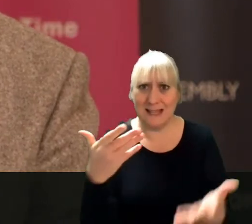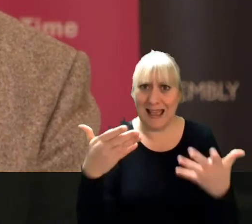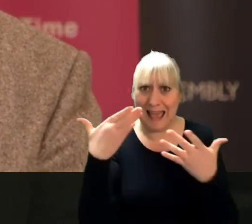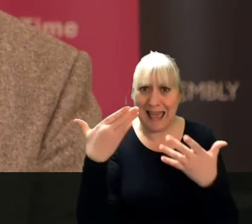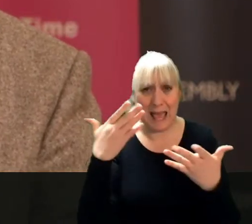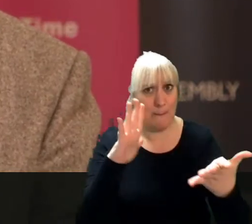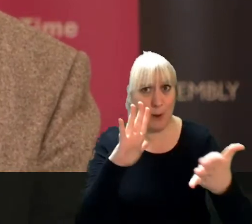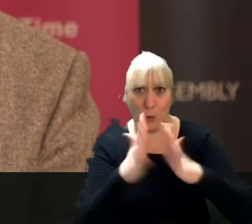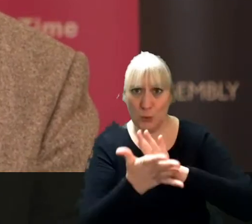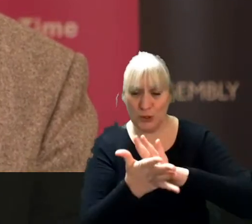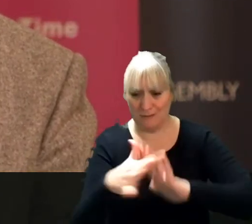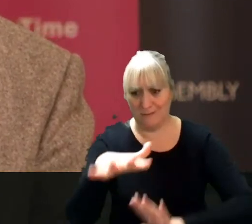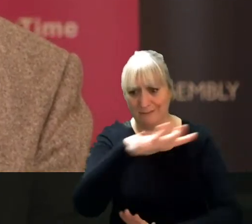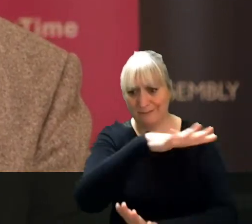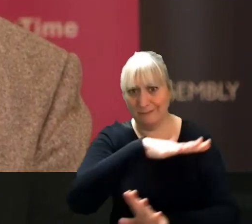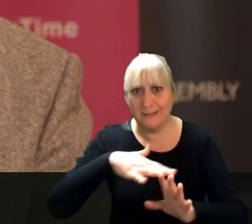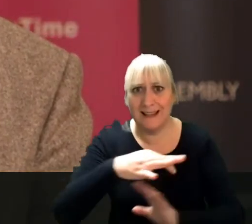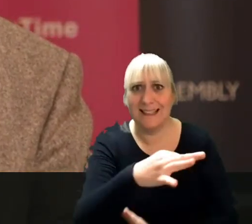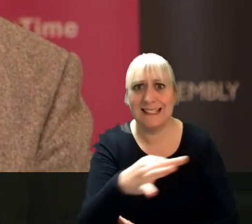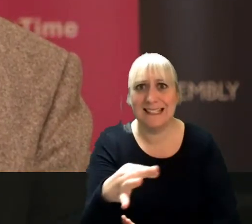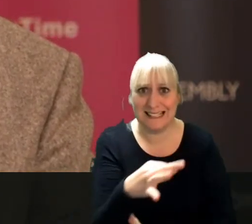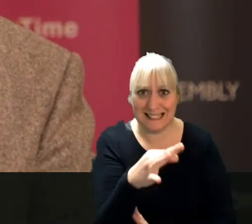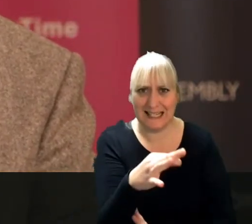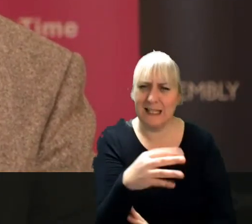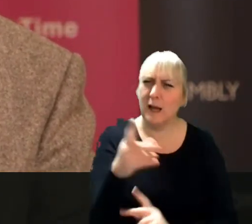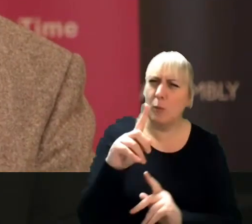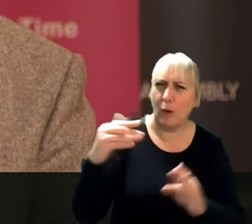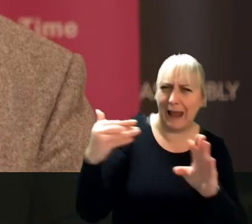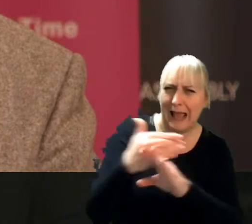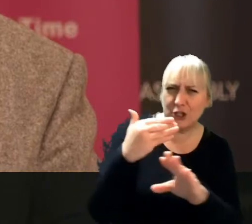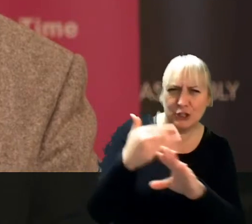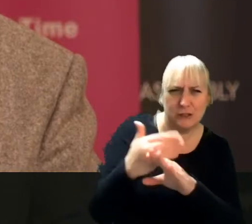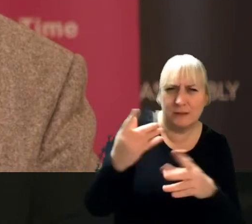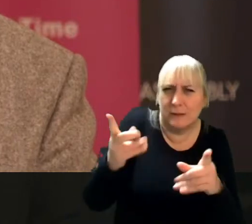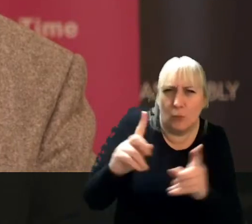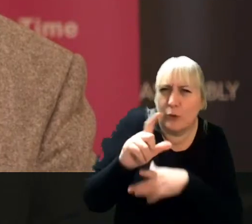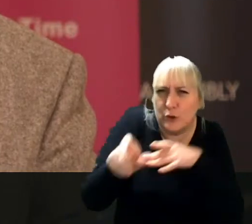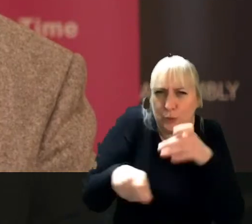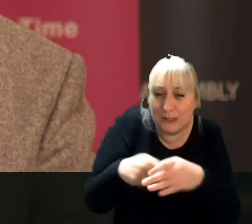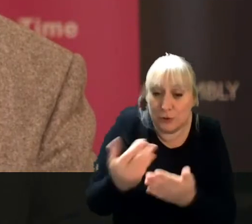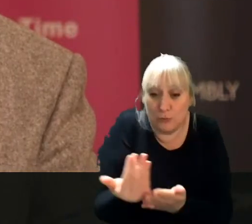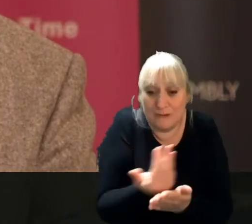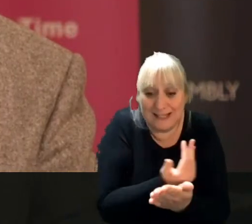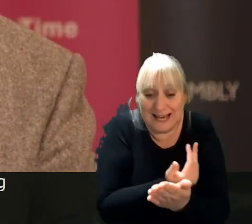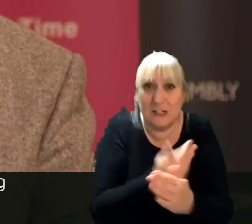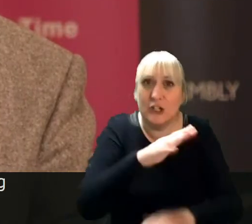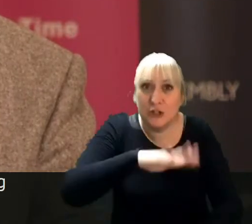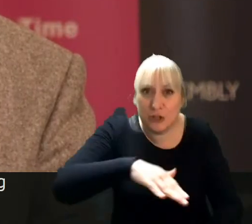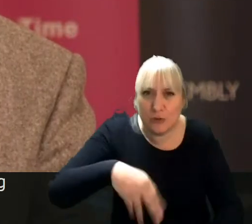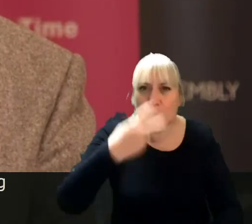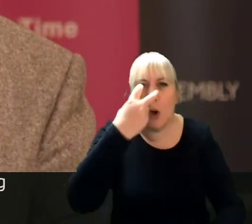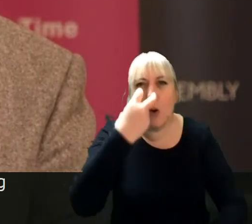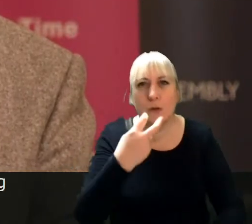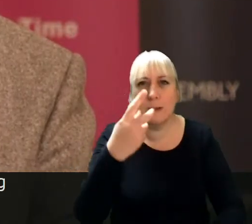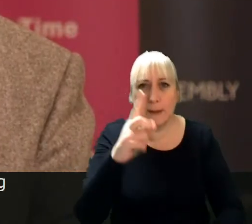city, what specific action are you taking to protect children, older people, and people with a lung condition from